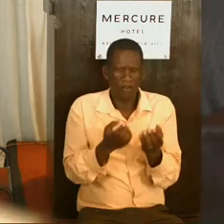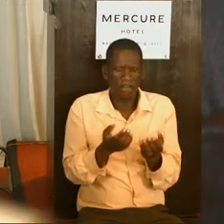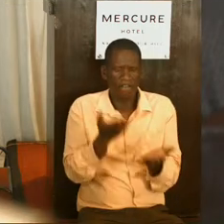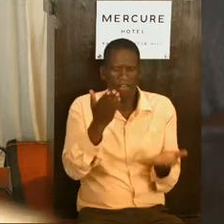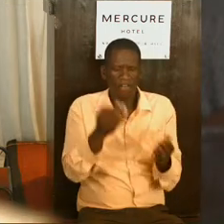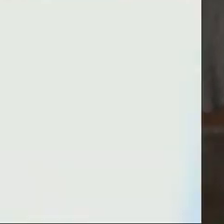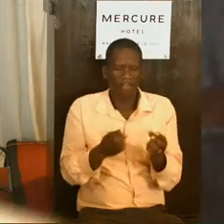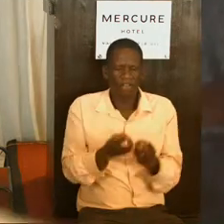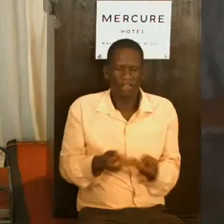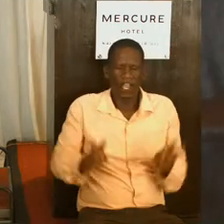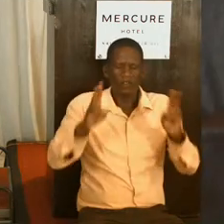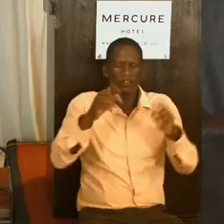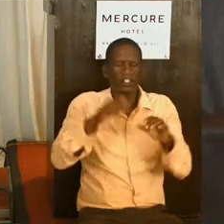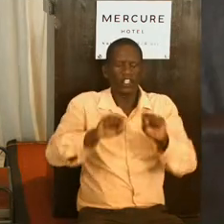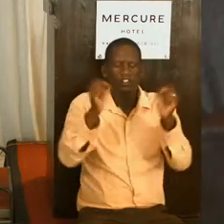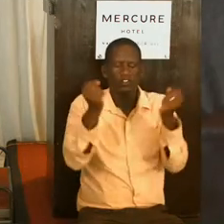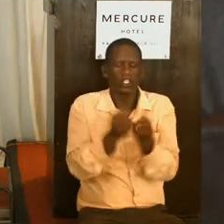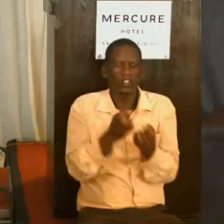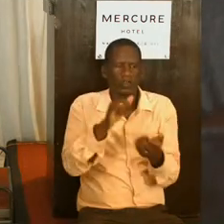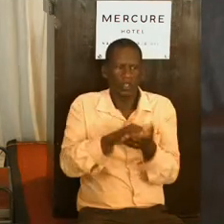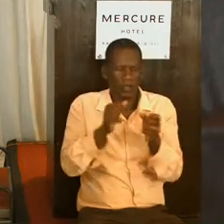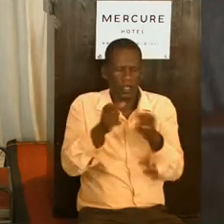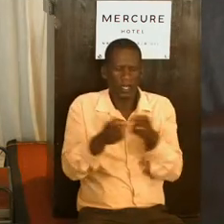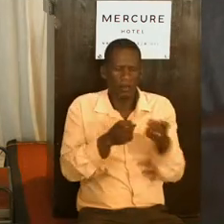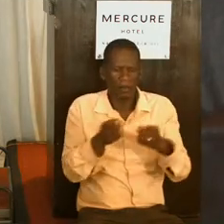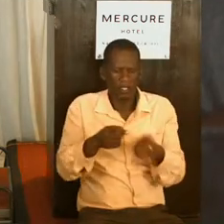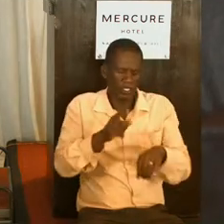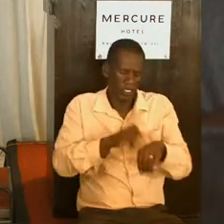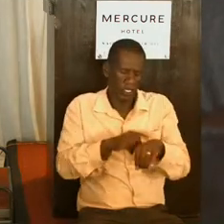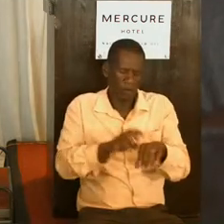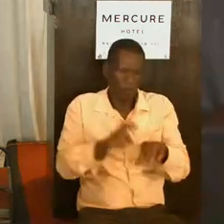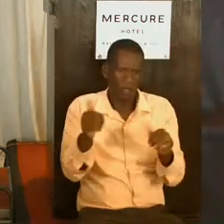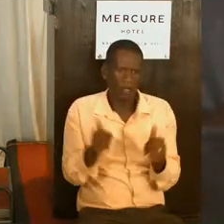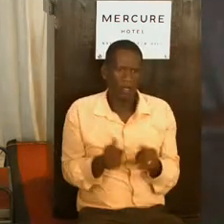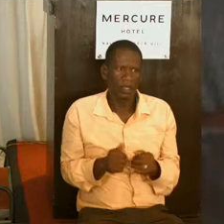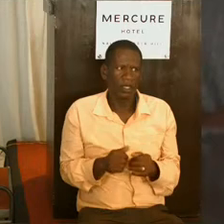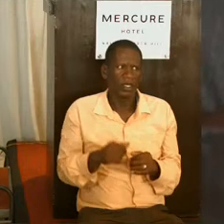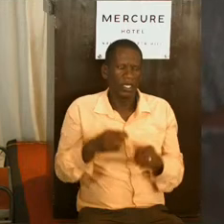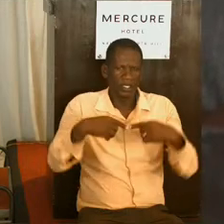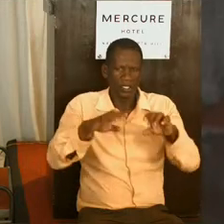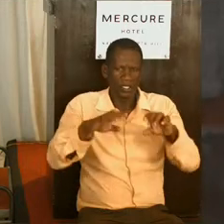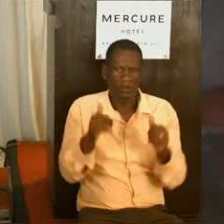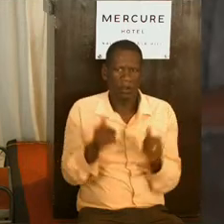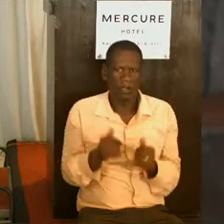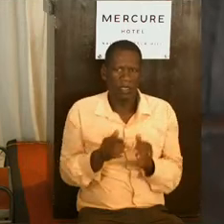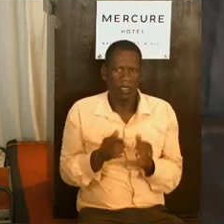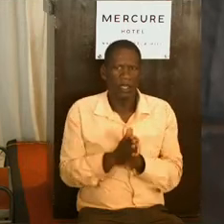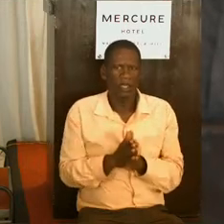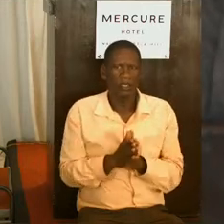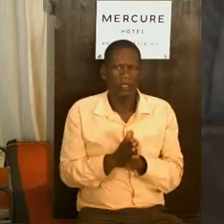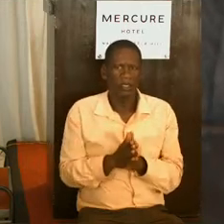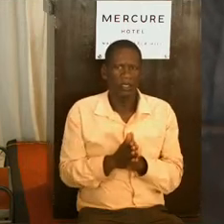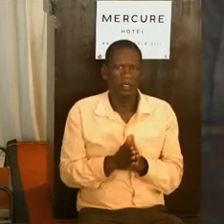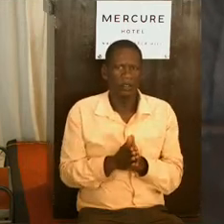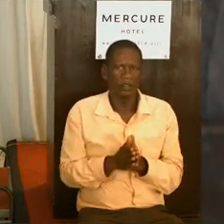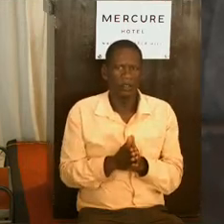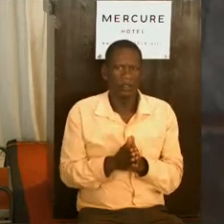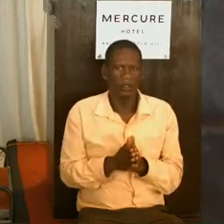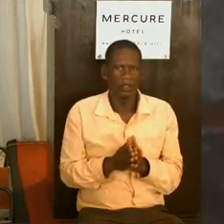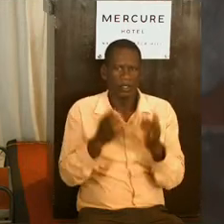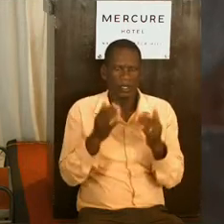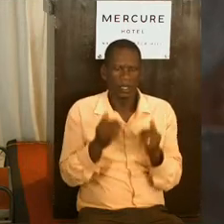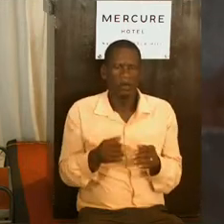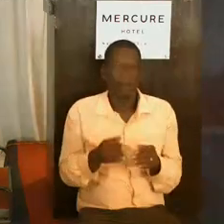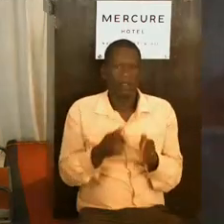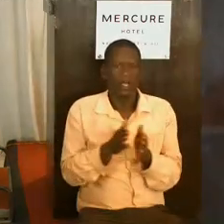society so that we can manage our time more efficiently and and and and